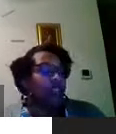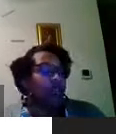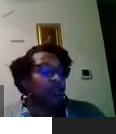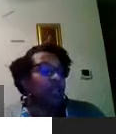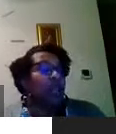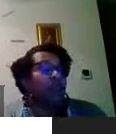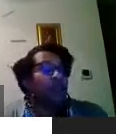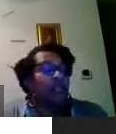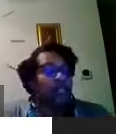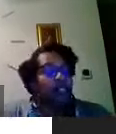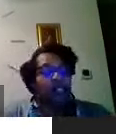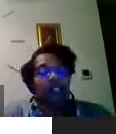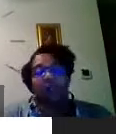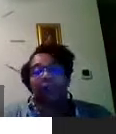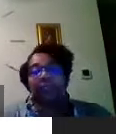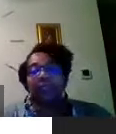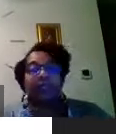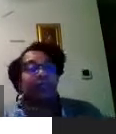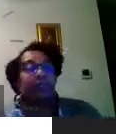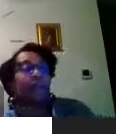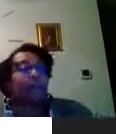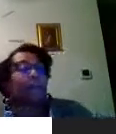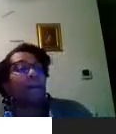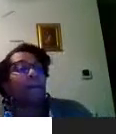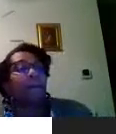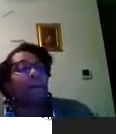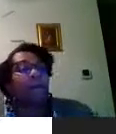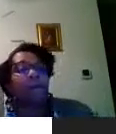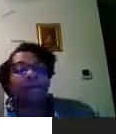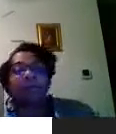of issues related to disability.